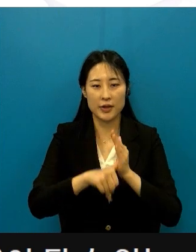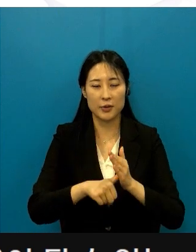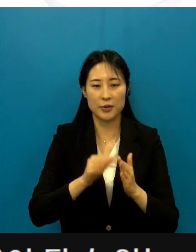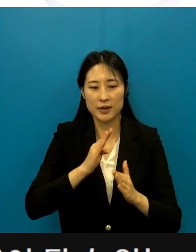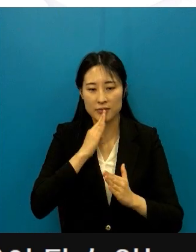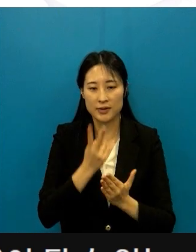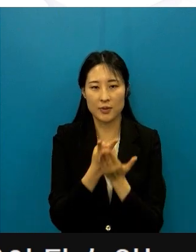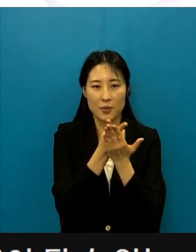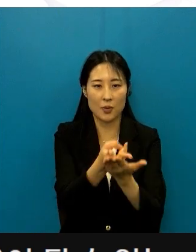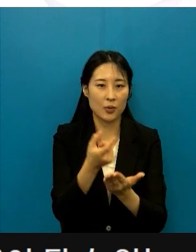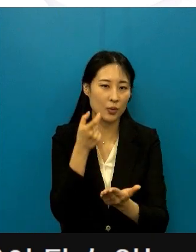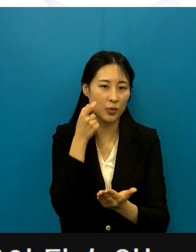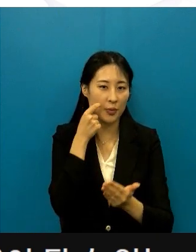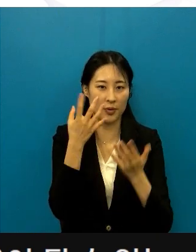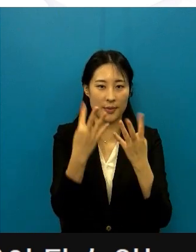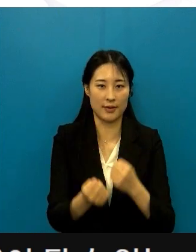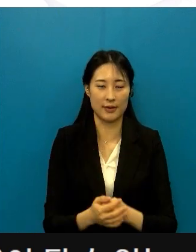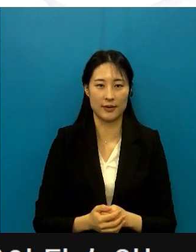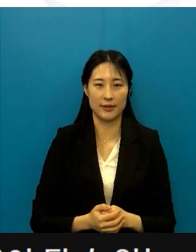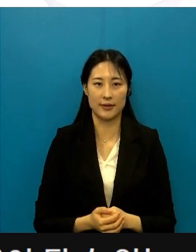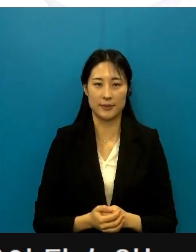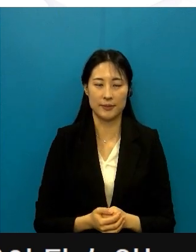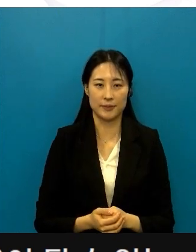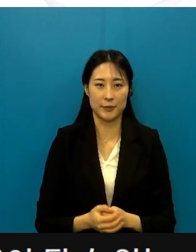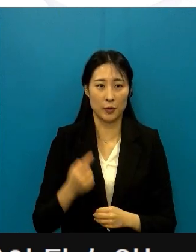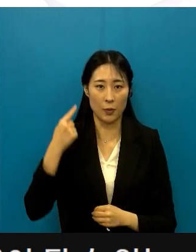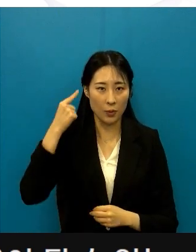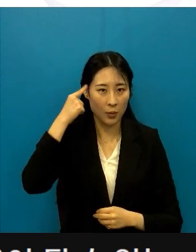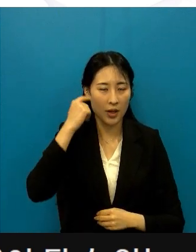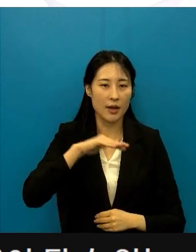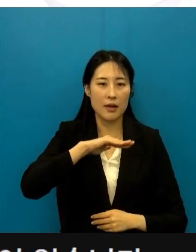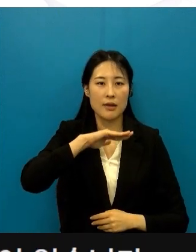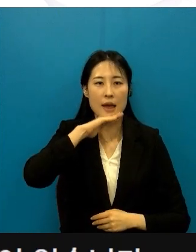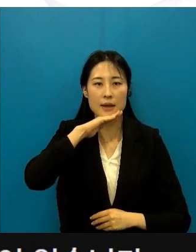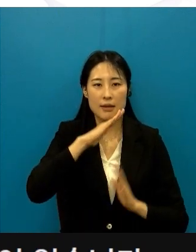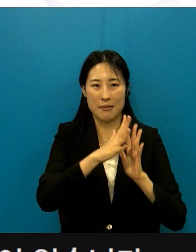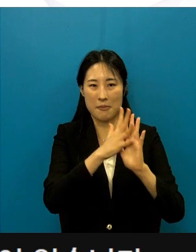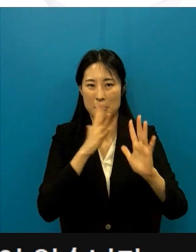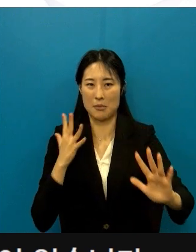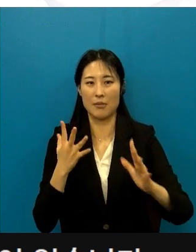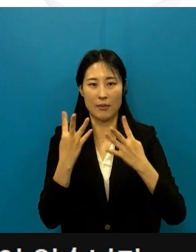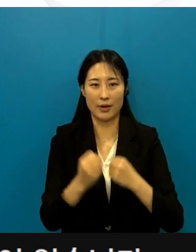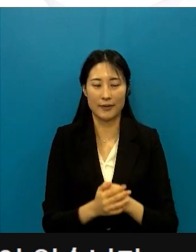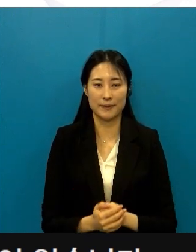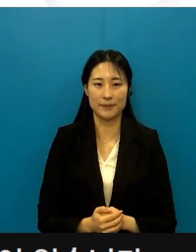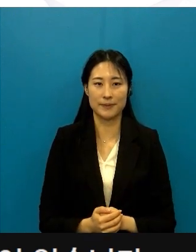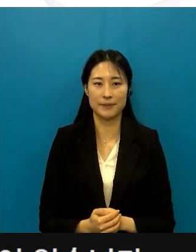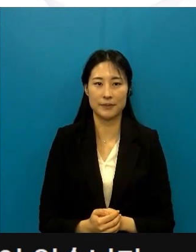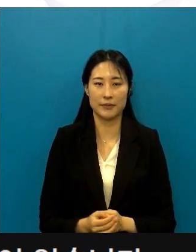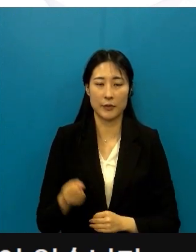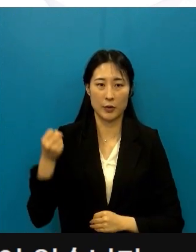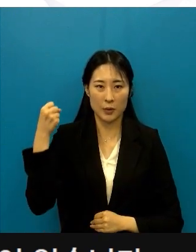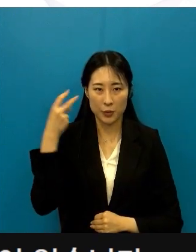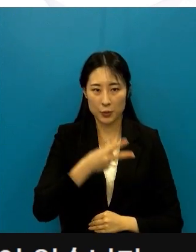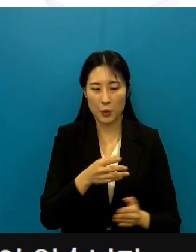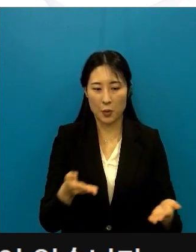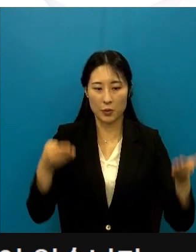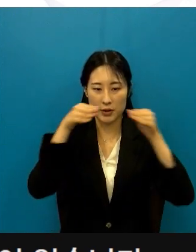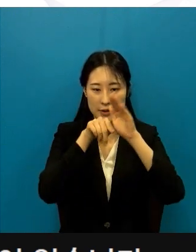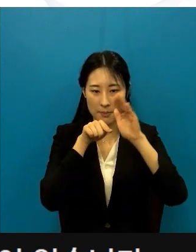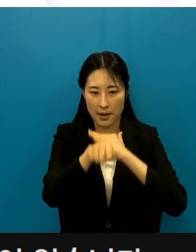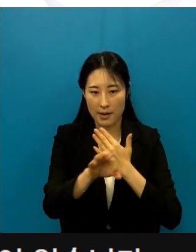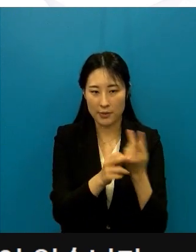lists, because there are not enough hospice beds available for those needing them. In addition to